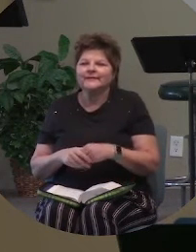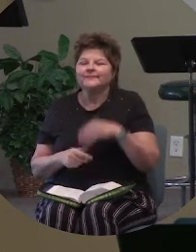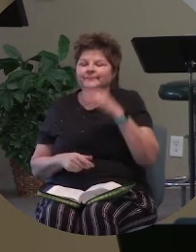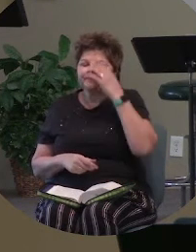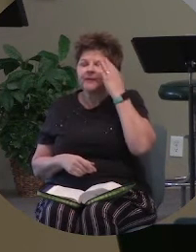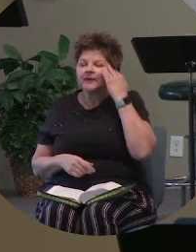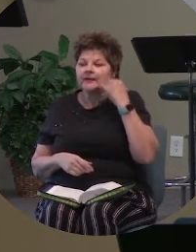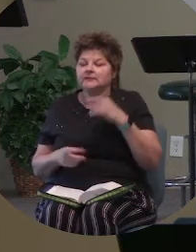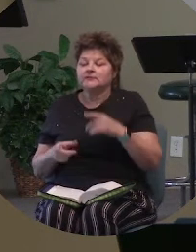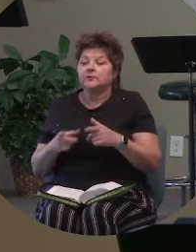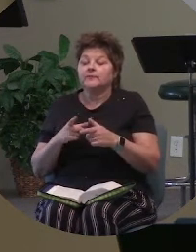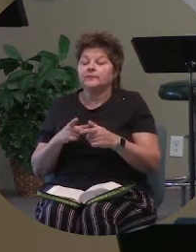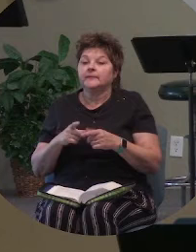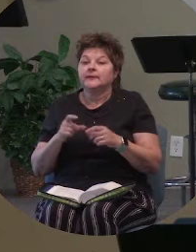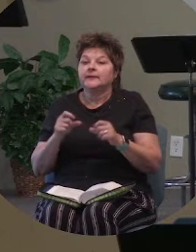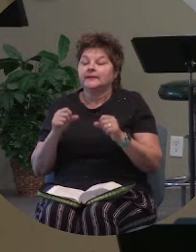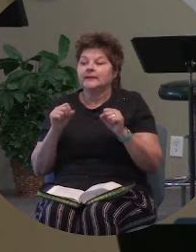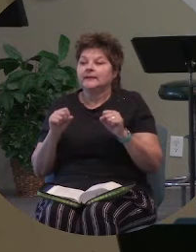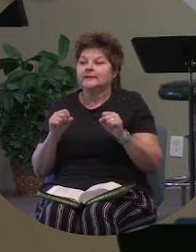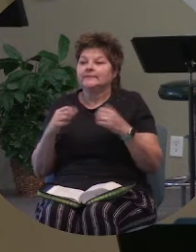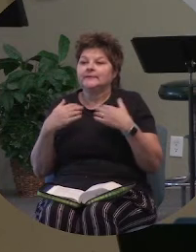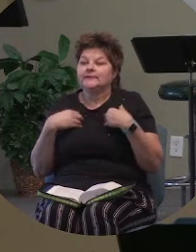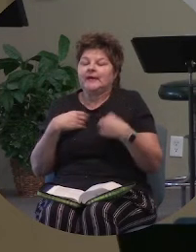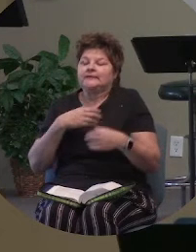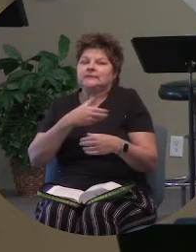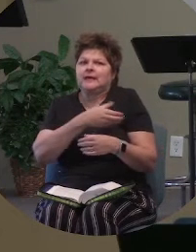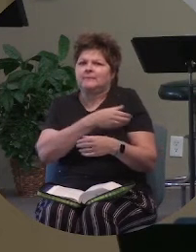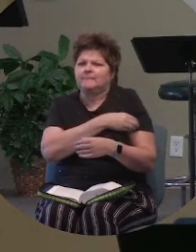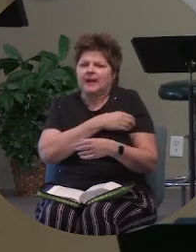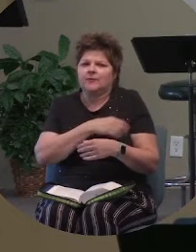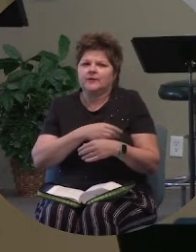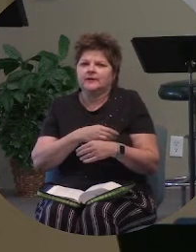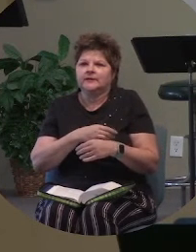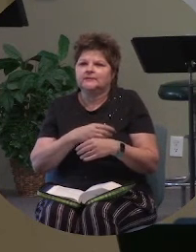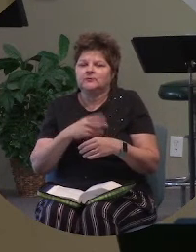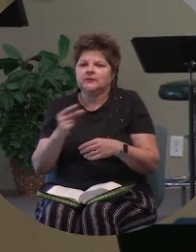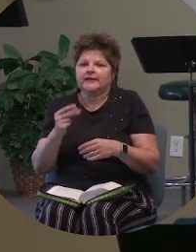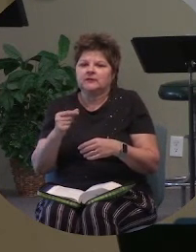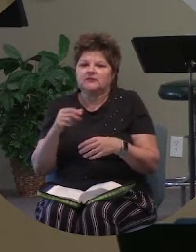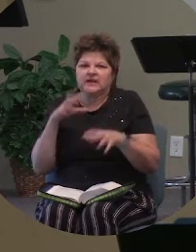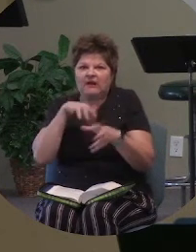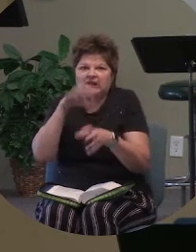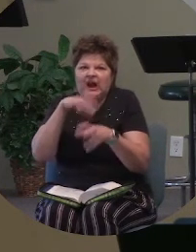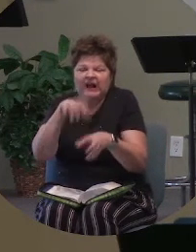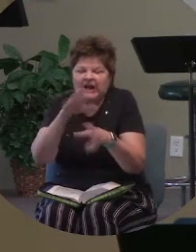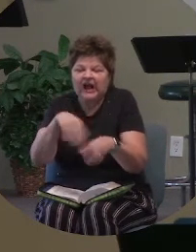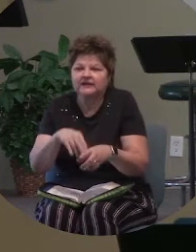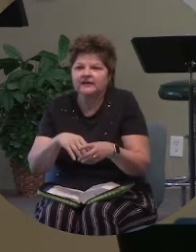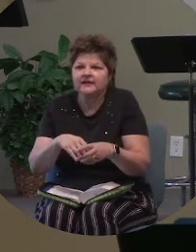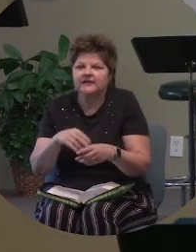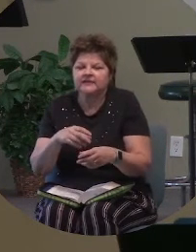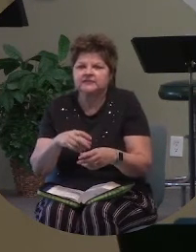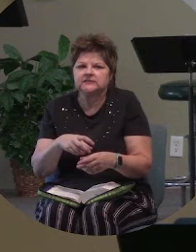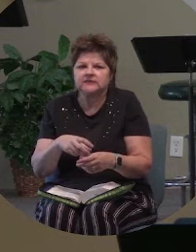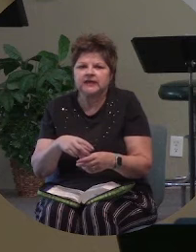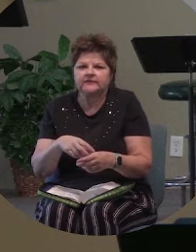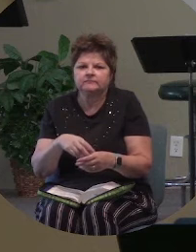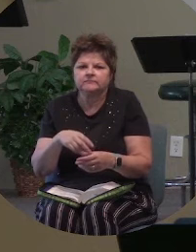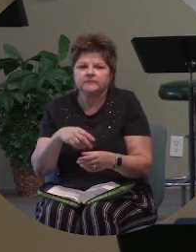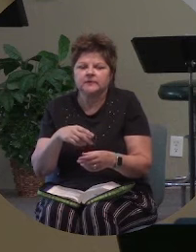just stop. Or he'll snap his finger, and a dog is getting ready to bite someone, and that dog will just